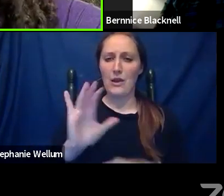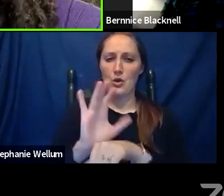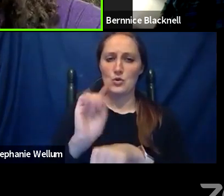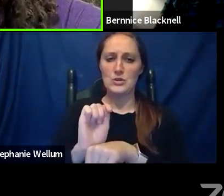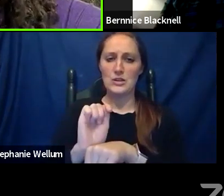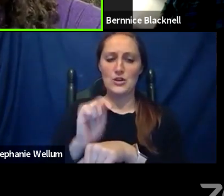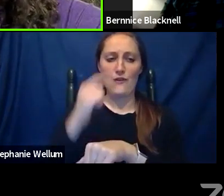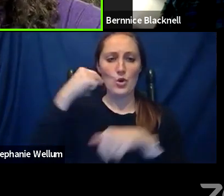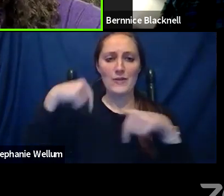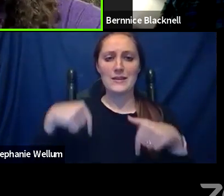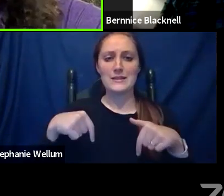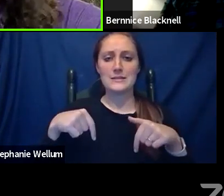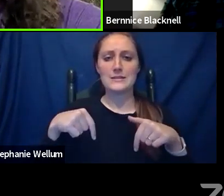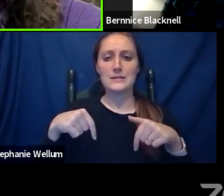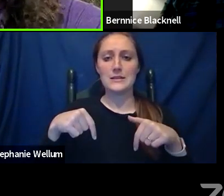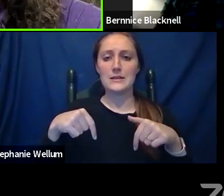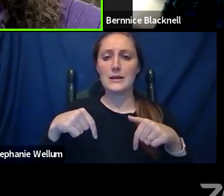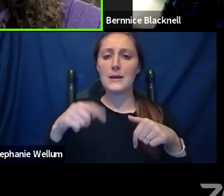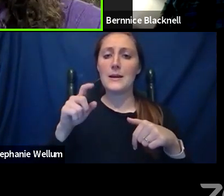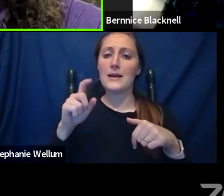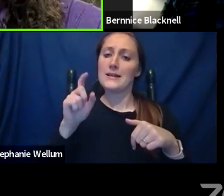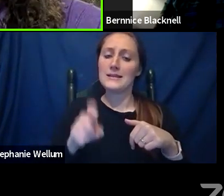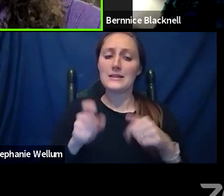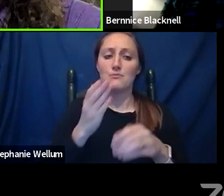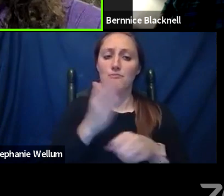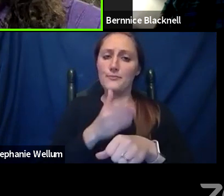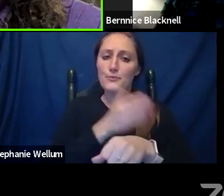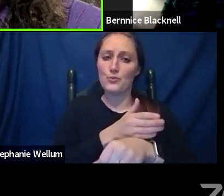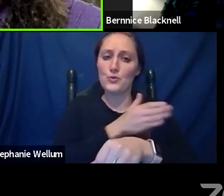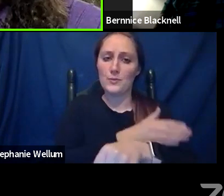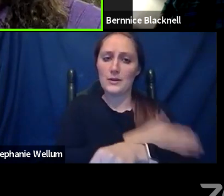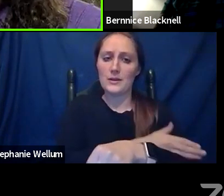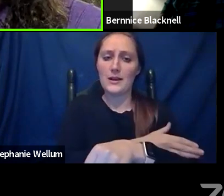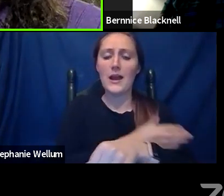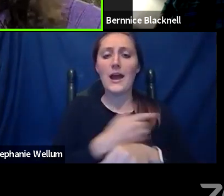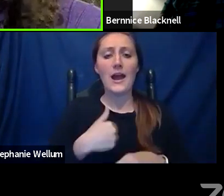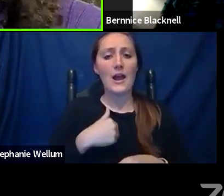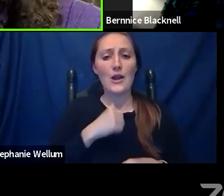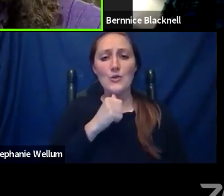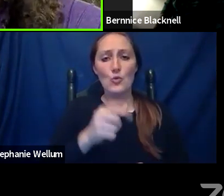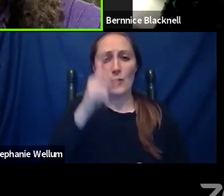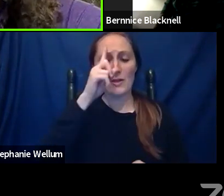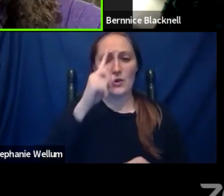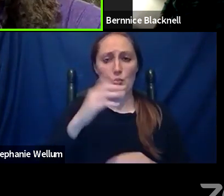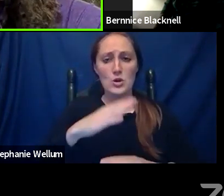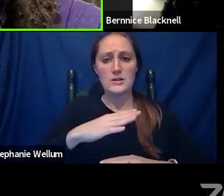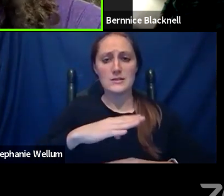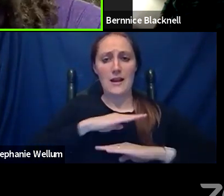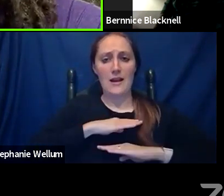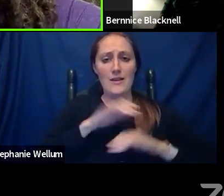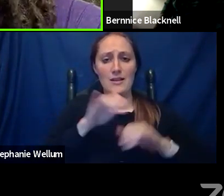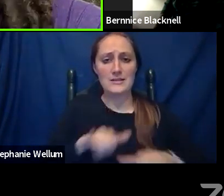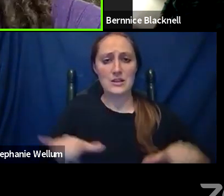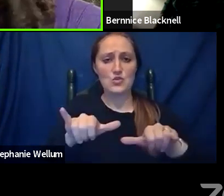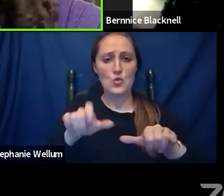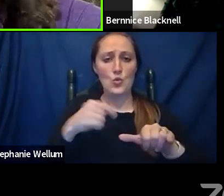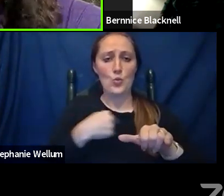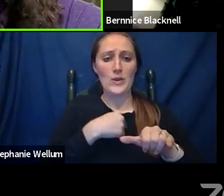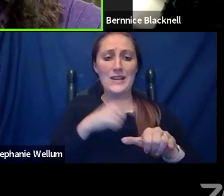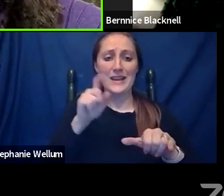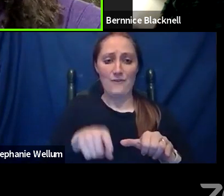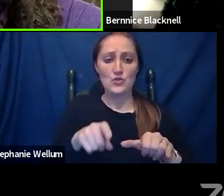this needs some improvement. Because I don't think we're meeting the standards that we need to meet in order to require